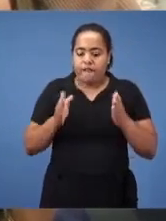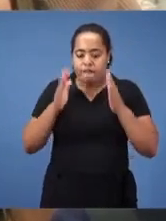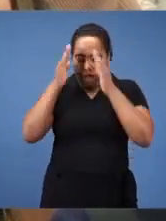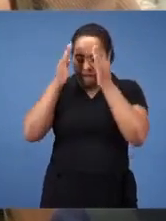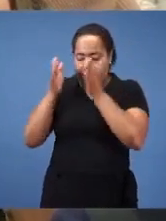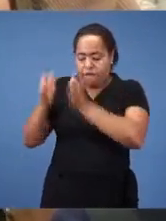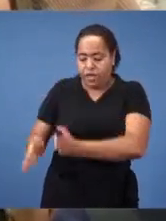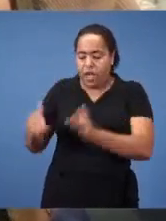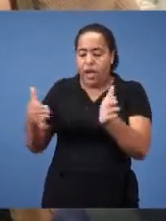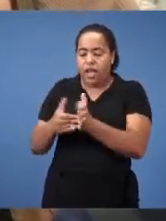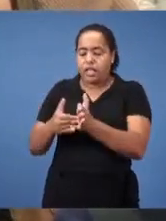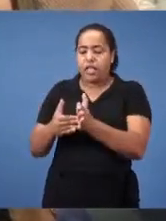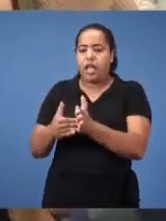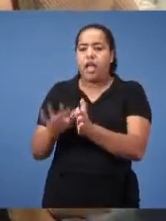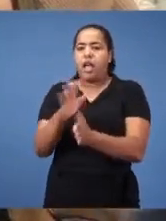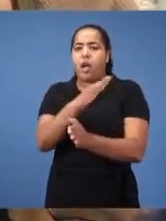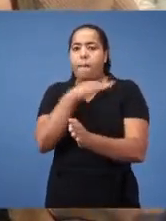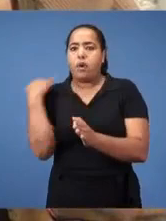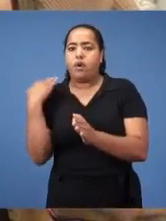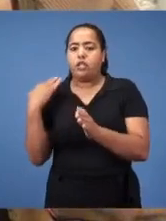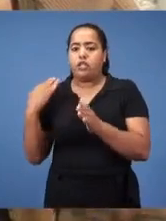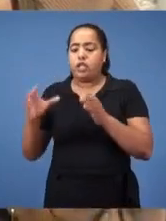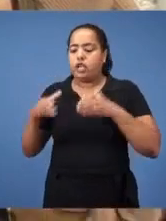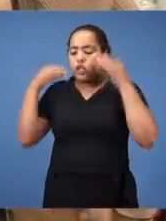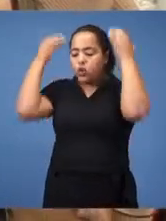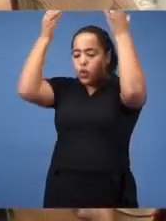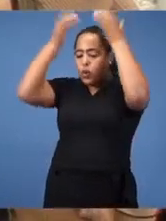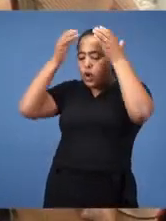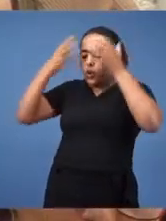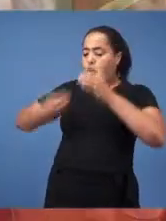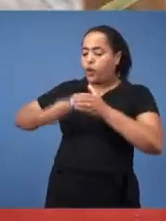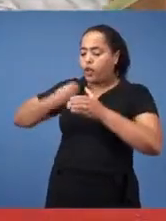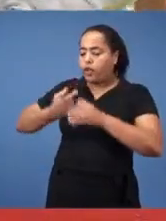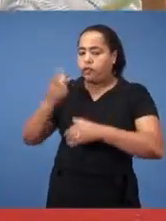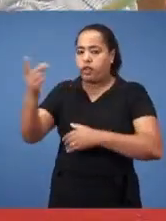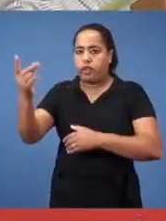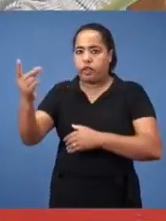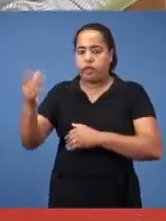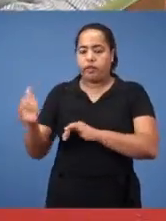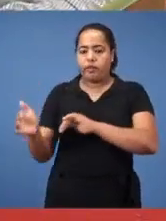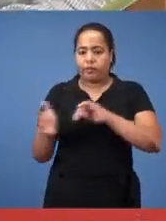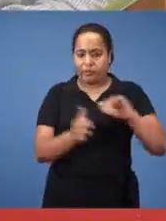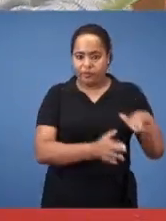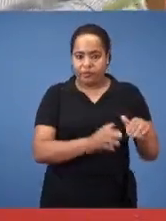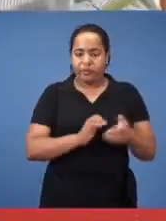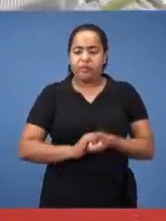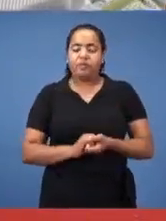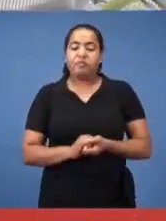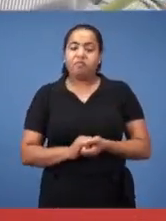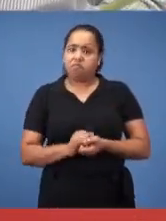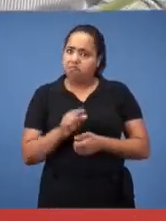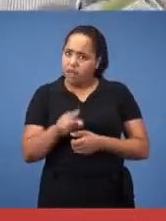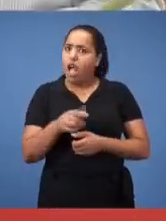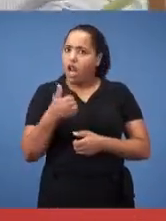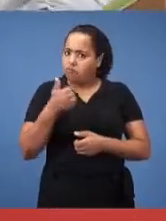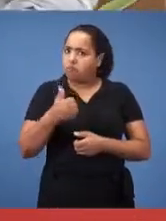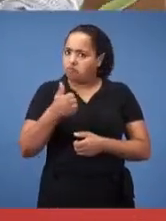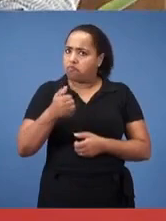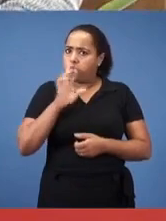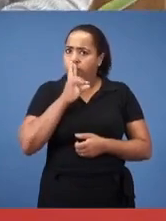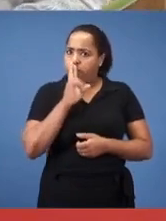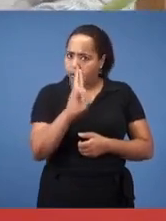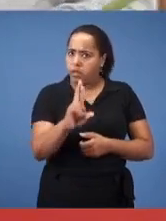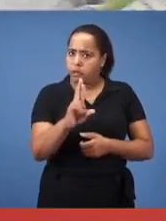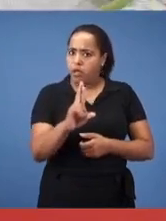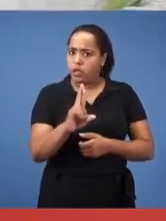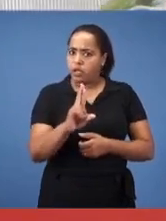may be tested, and you will have tribulation then 10 days. Be faithful until death,